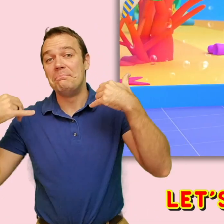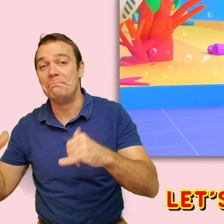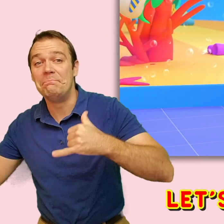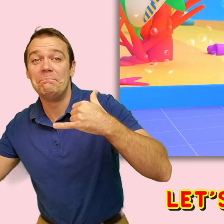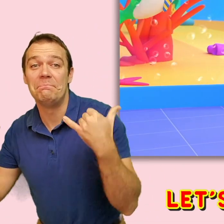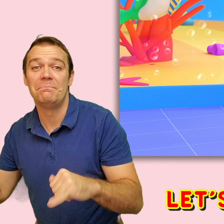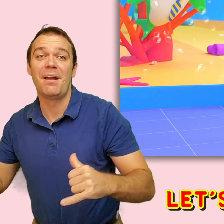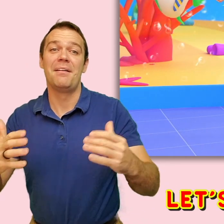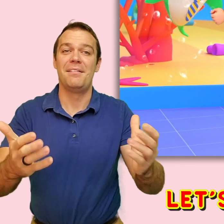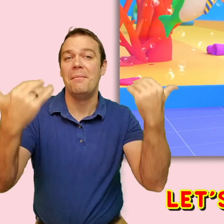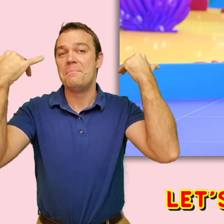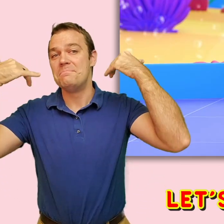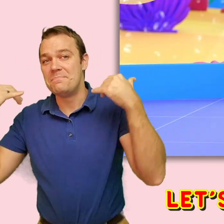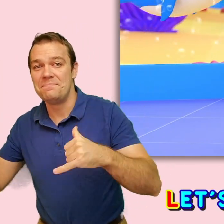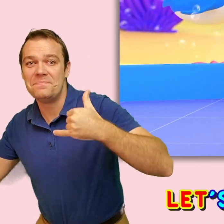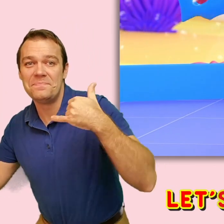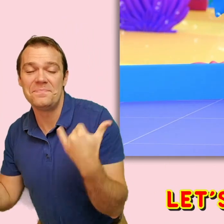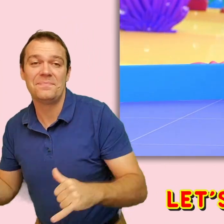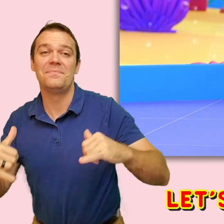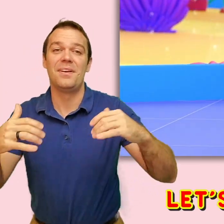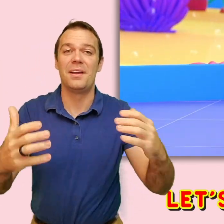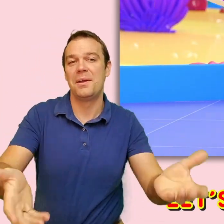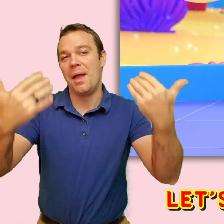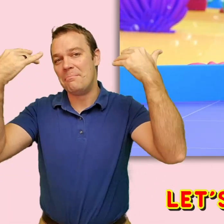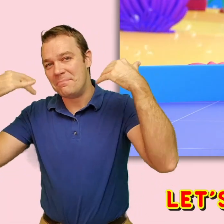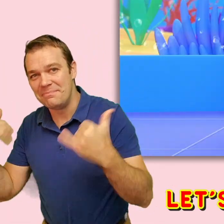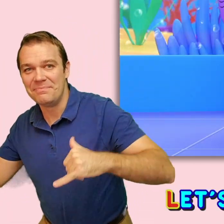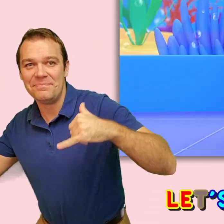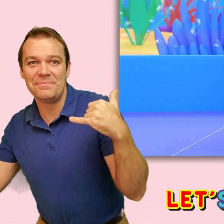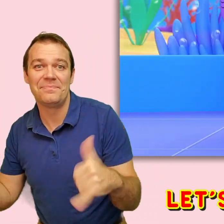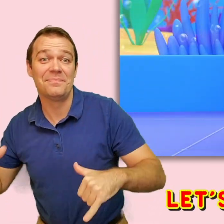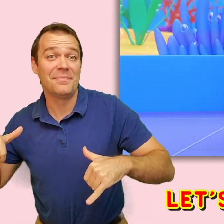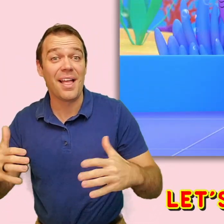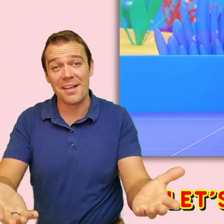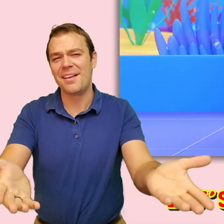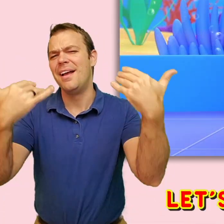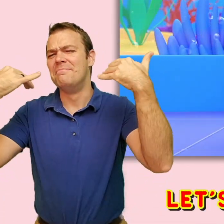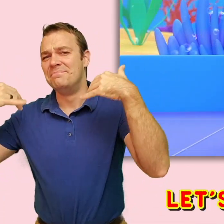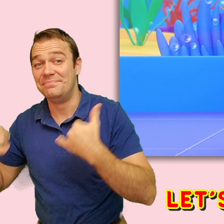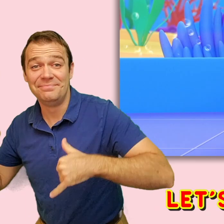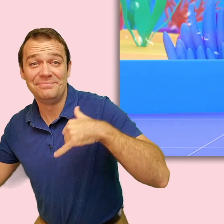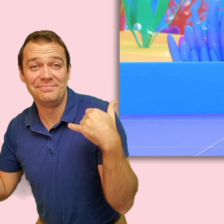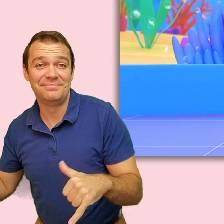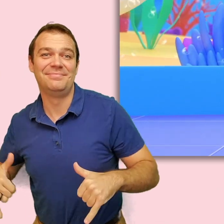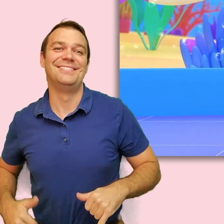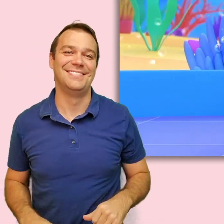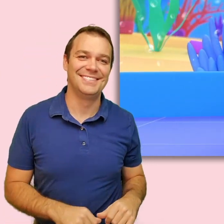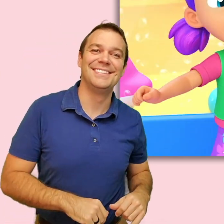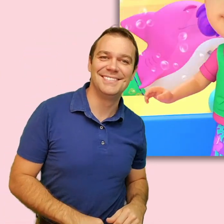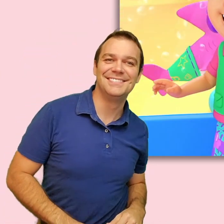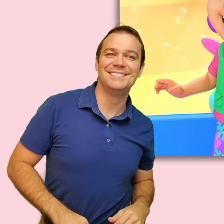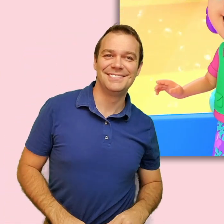Let's go play do do do do do do. Let's go play do do do do do do. Let's go play do do do do do do. Let's go